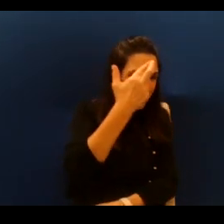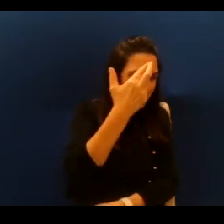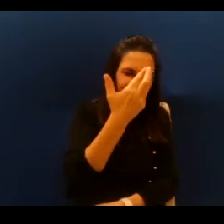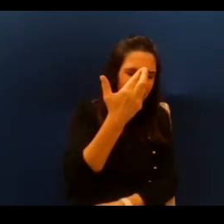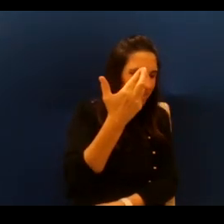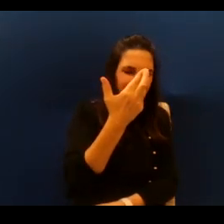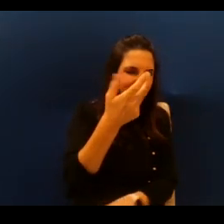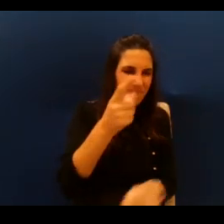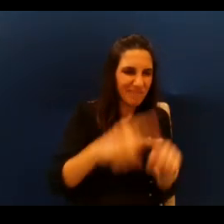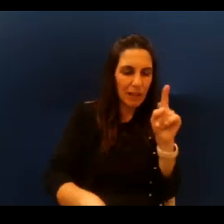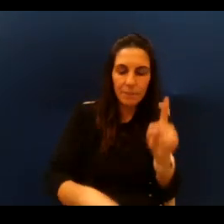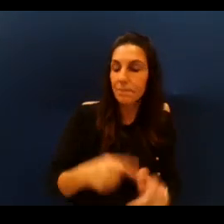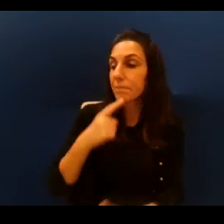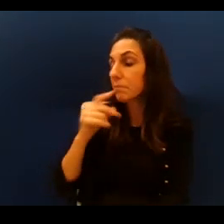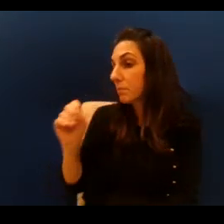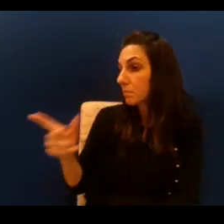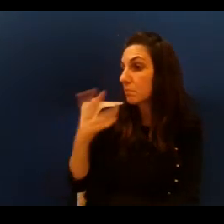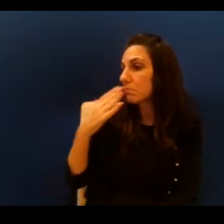Thank you.